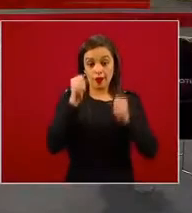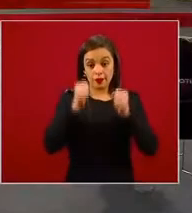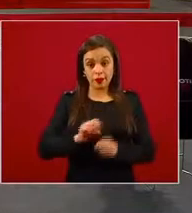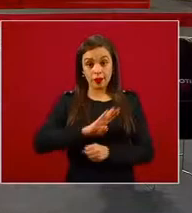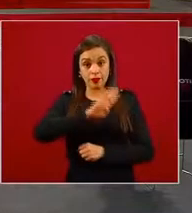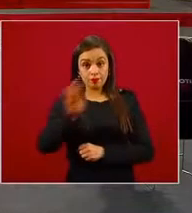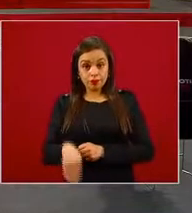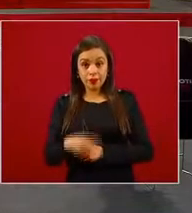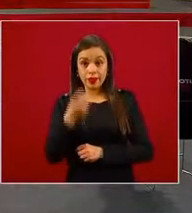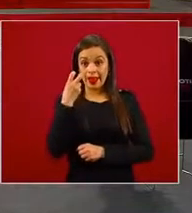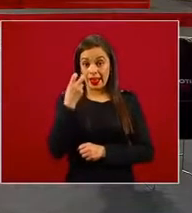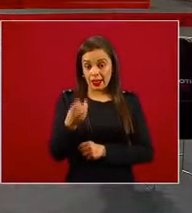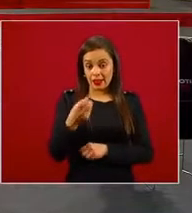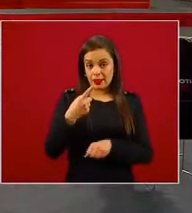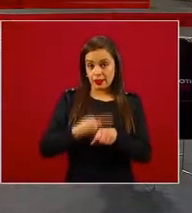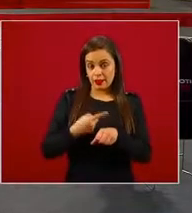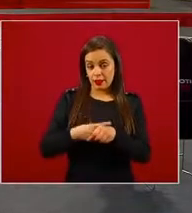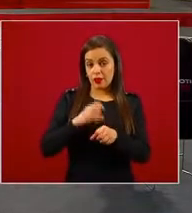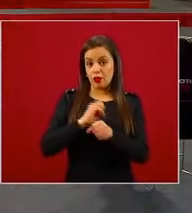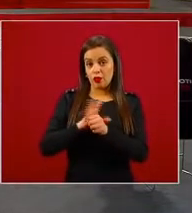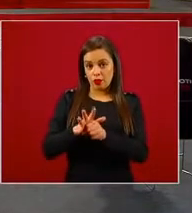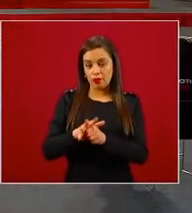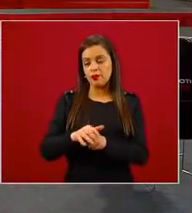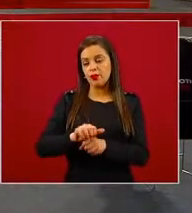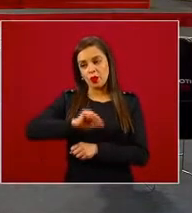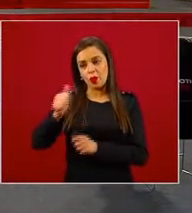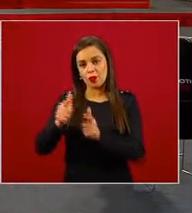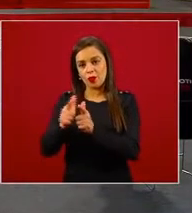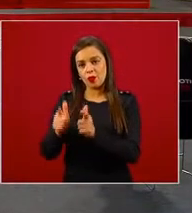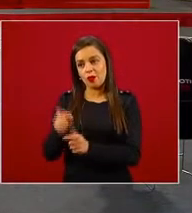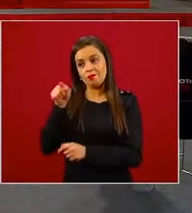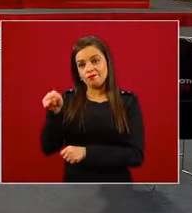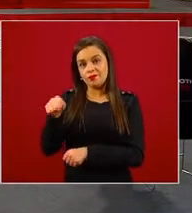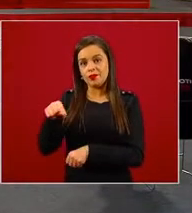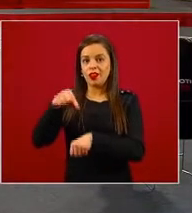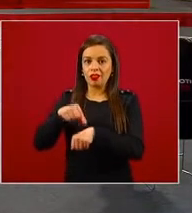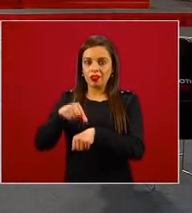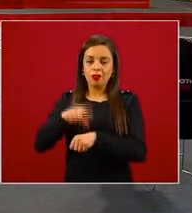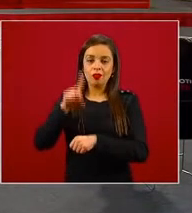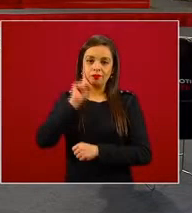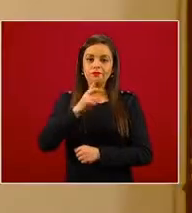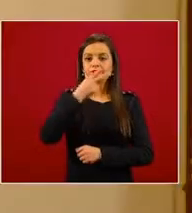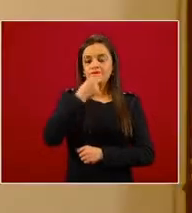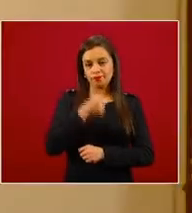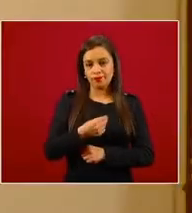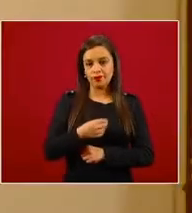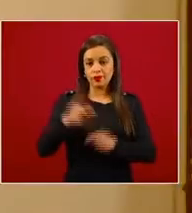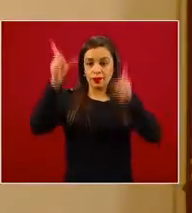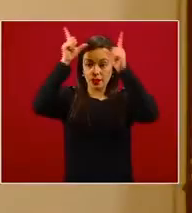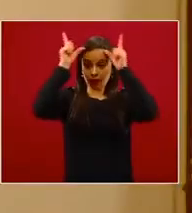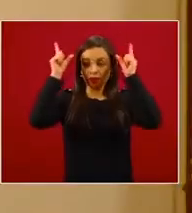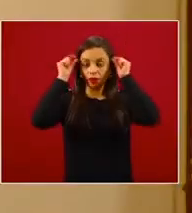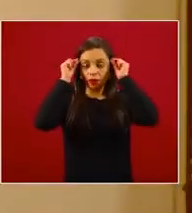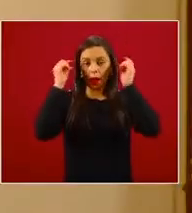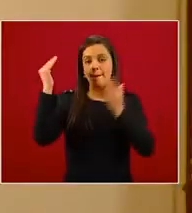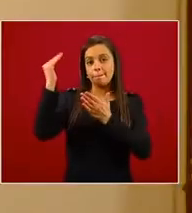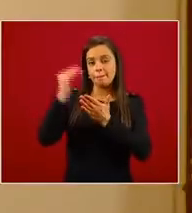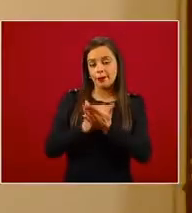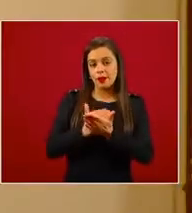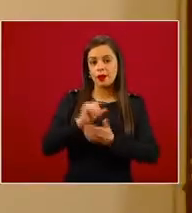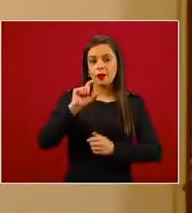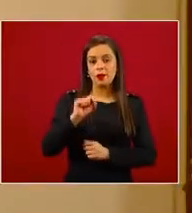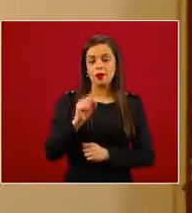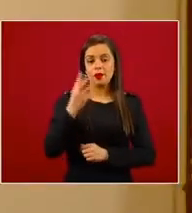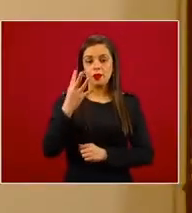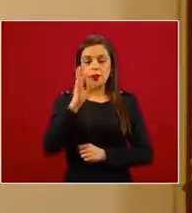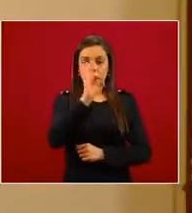And the ones who actually eventually pass away, it's really this next group. And nurses, they do